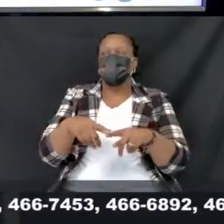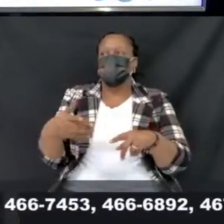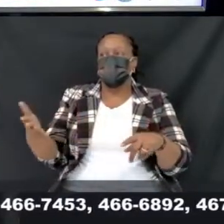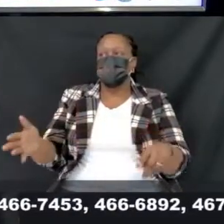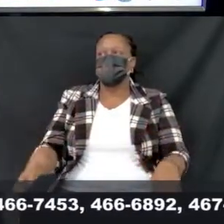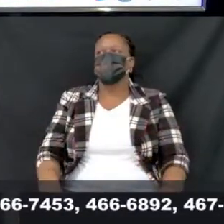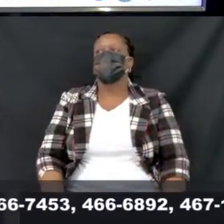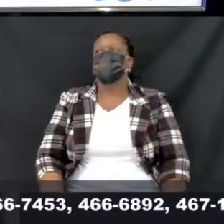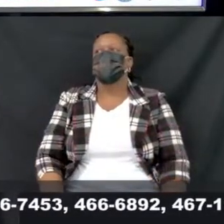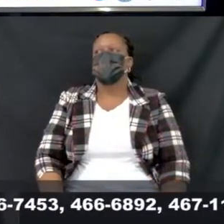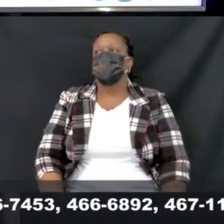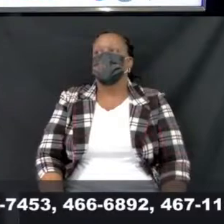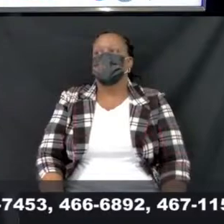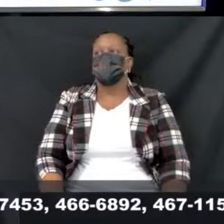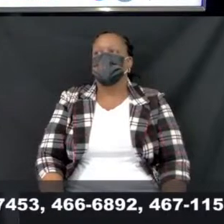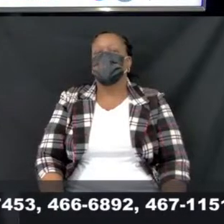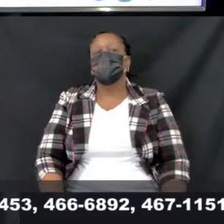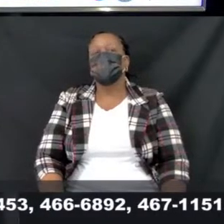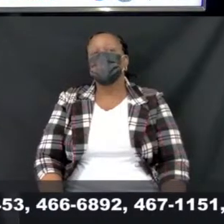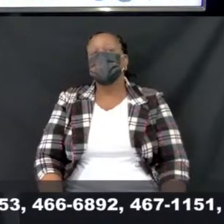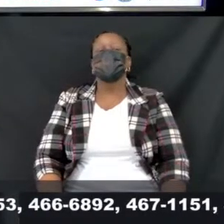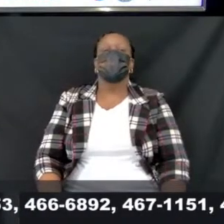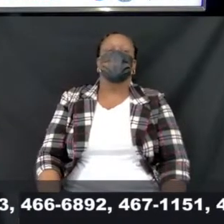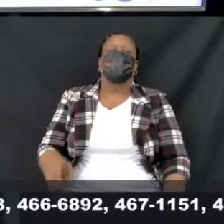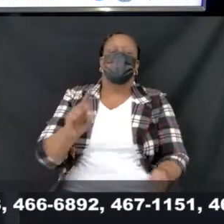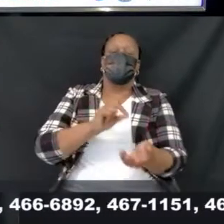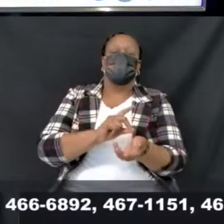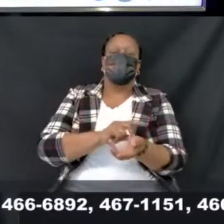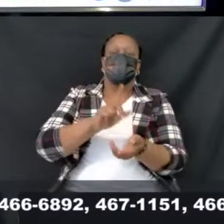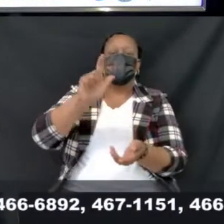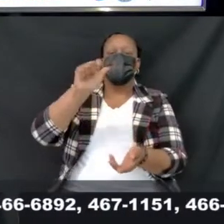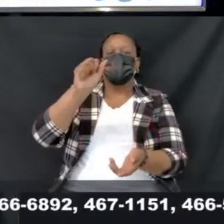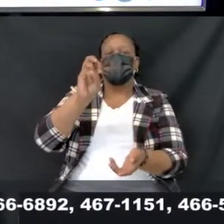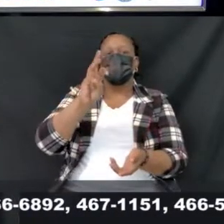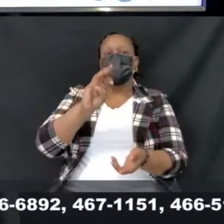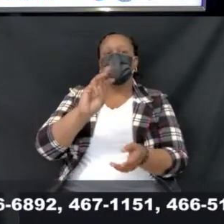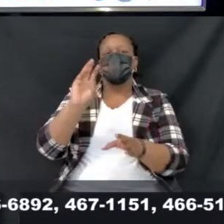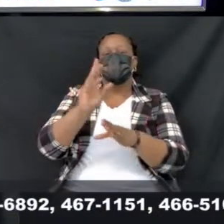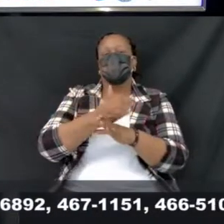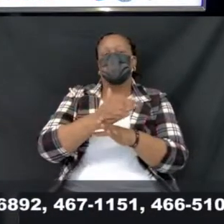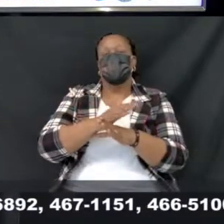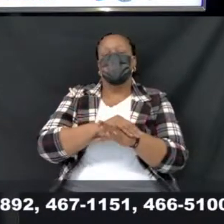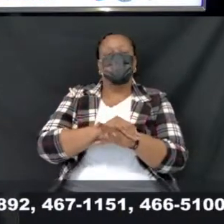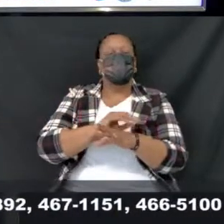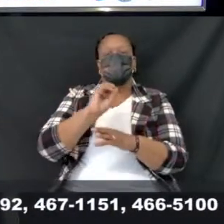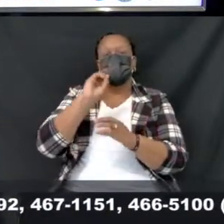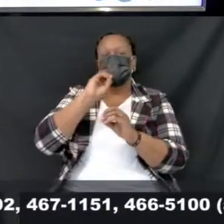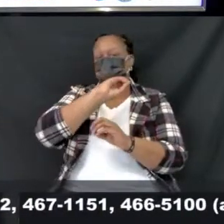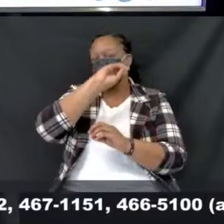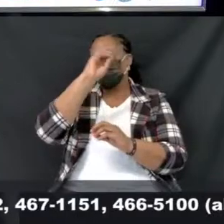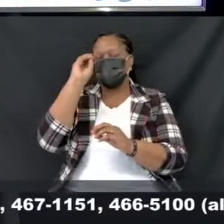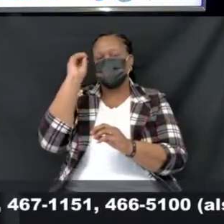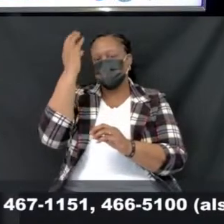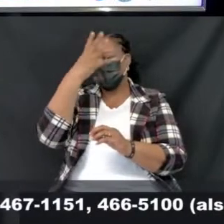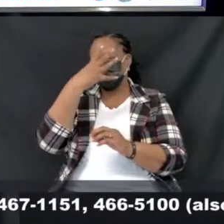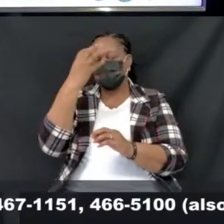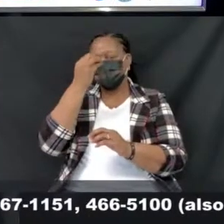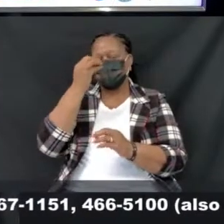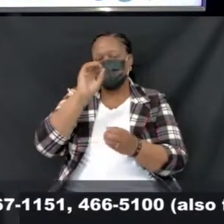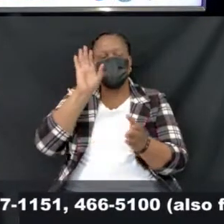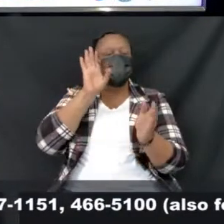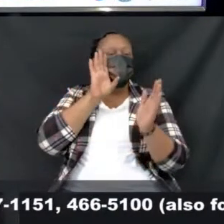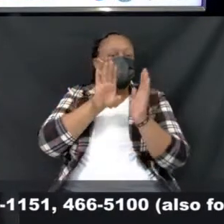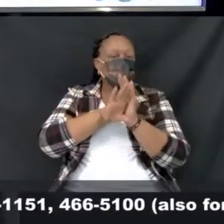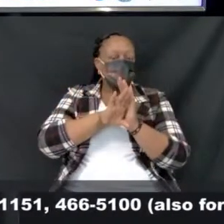would have shared with us the sunshine, and I am certain the message behind that is that the light is at the end of the tunnel, and we